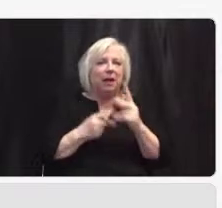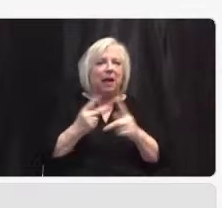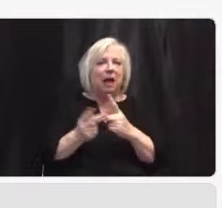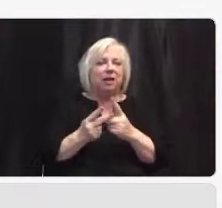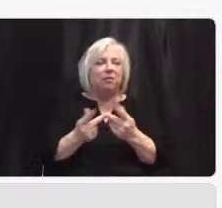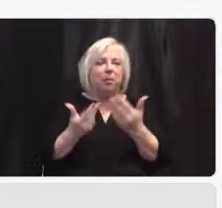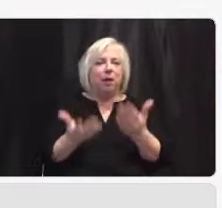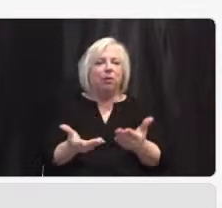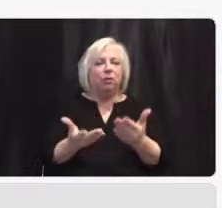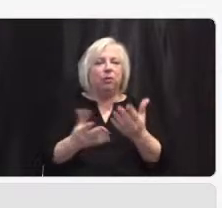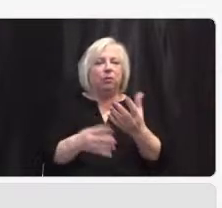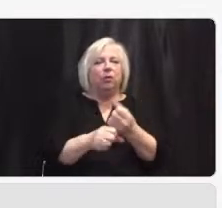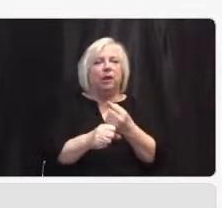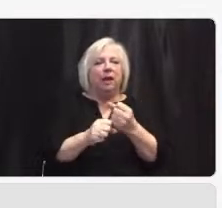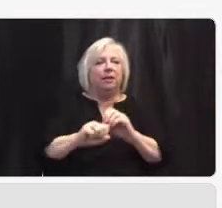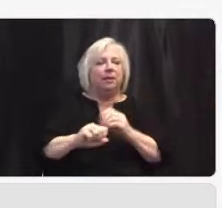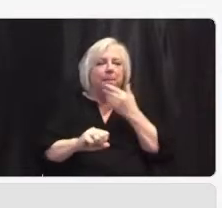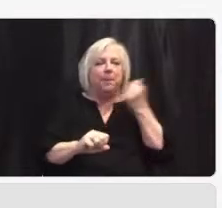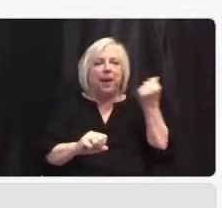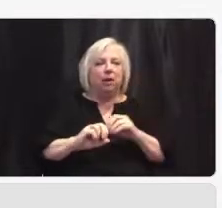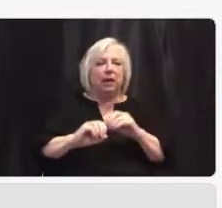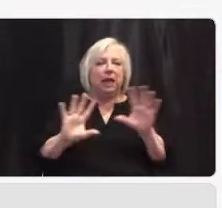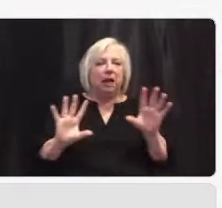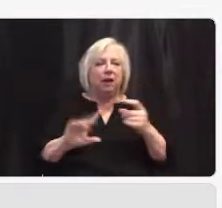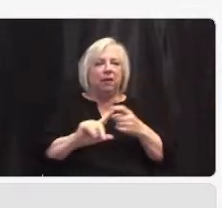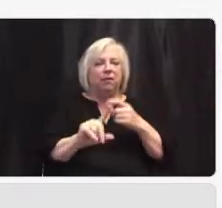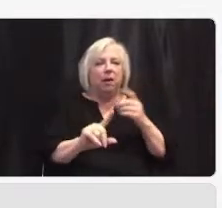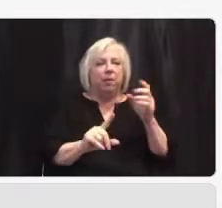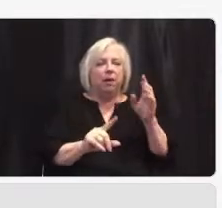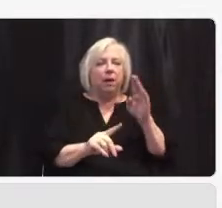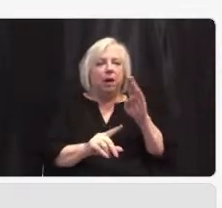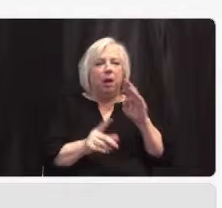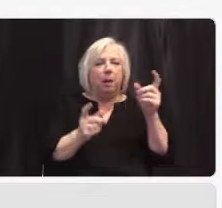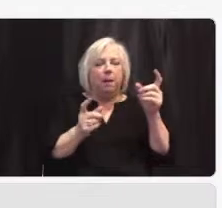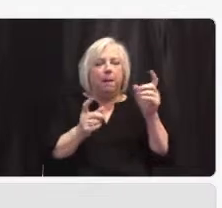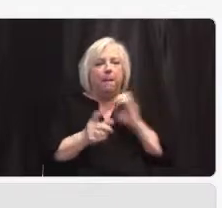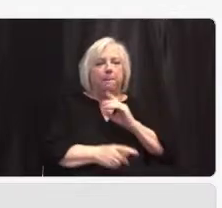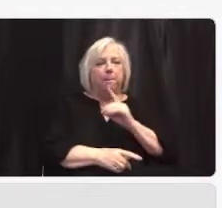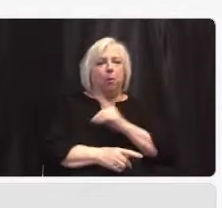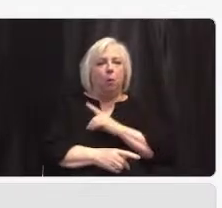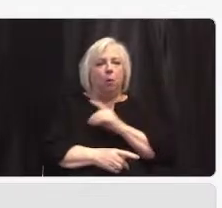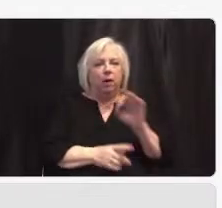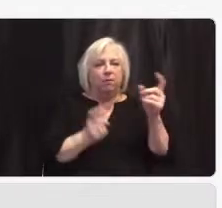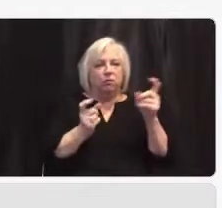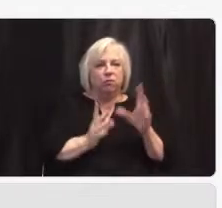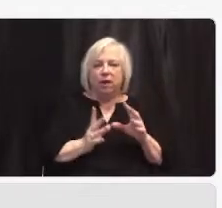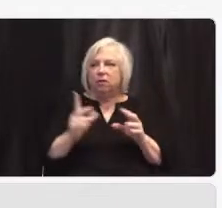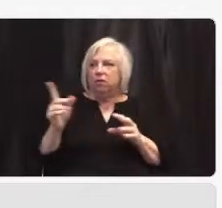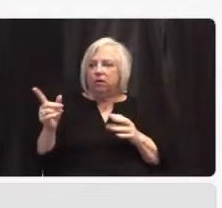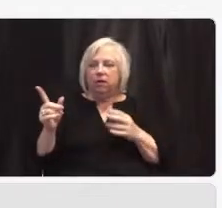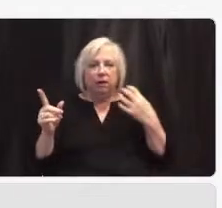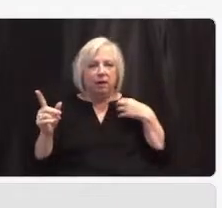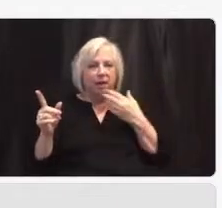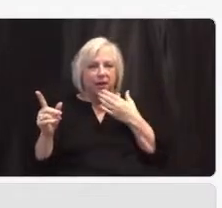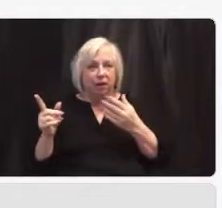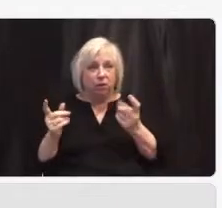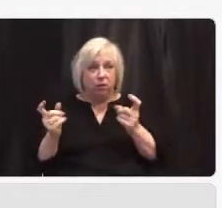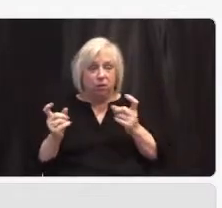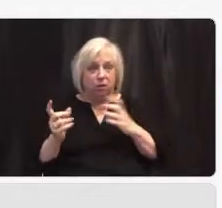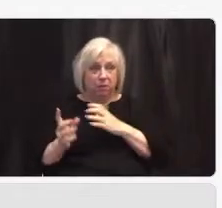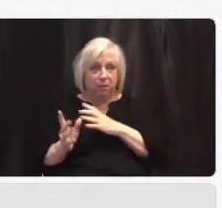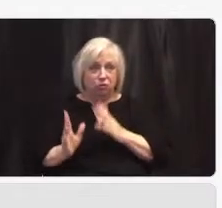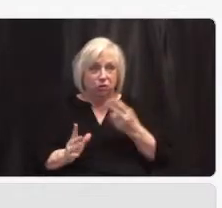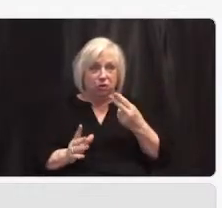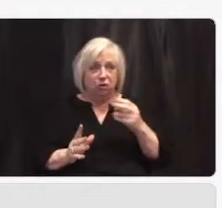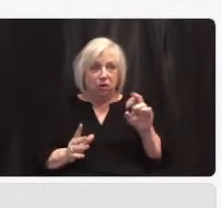proposal to get some greater clarity from the board of directors. Thank you. Commissioner Hodges, go ahead. Well, I